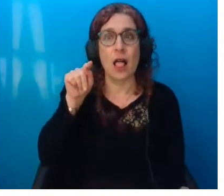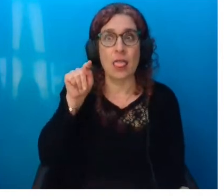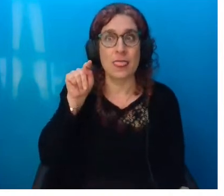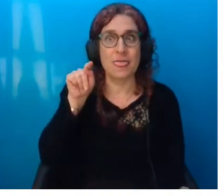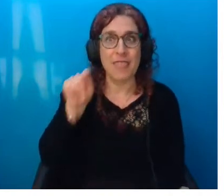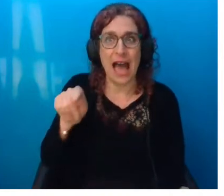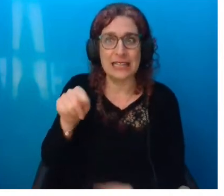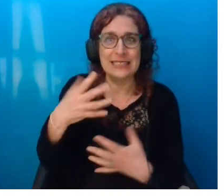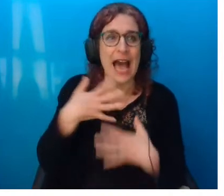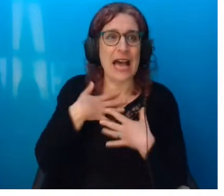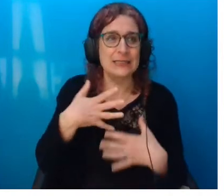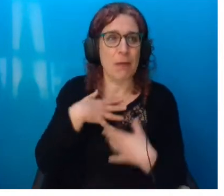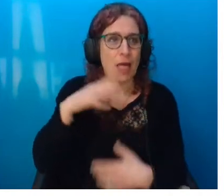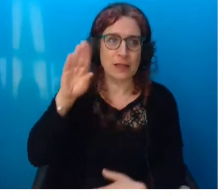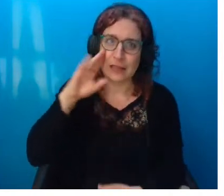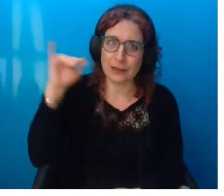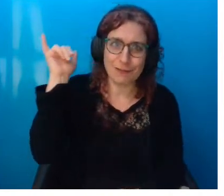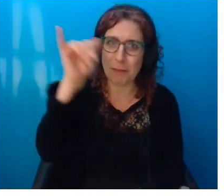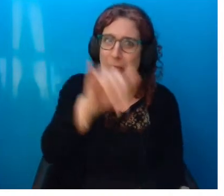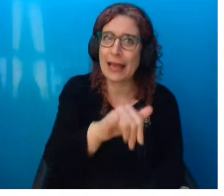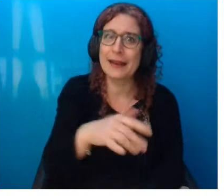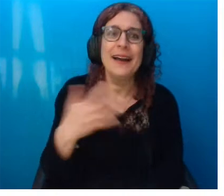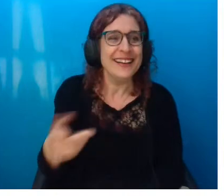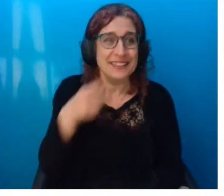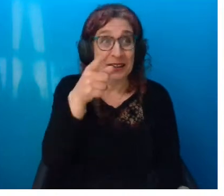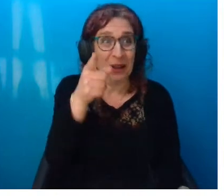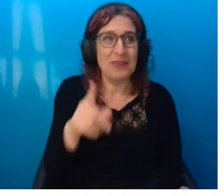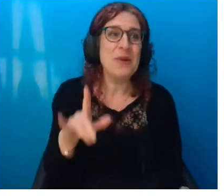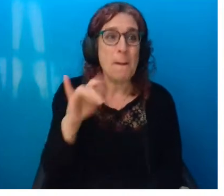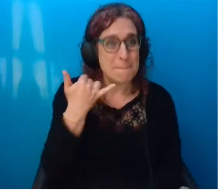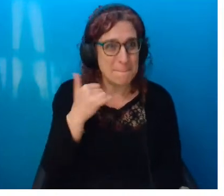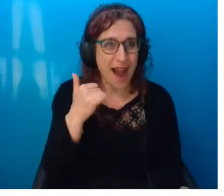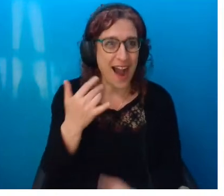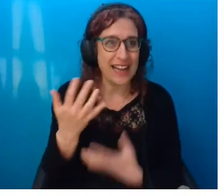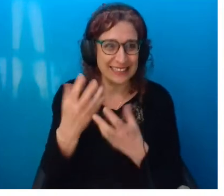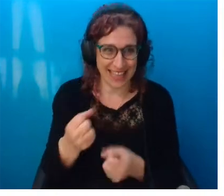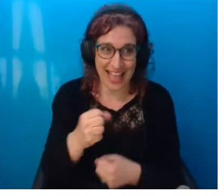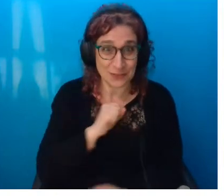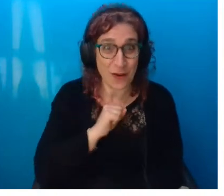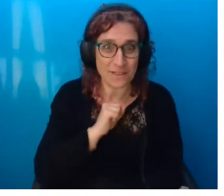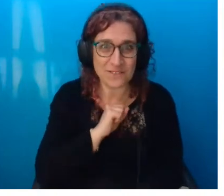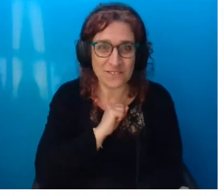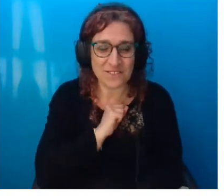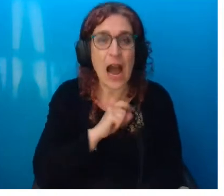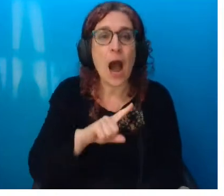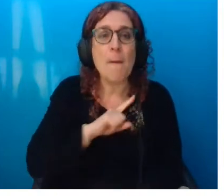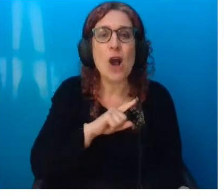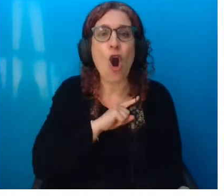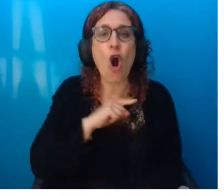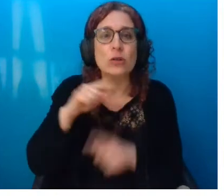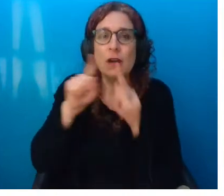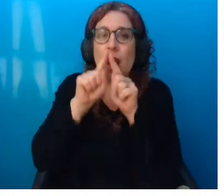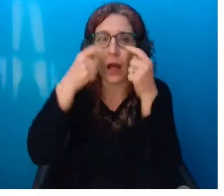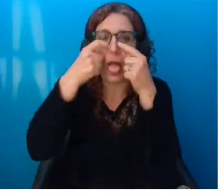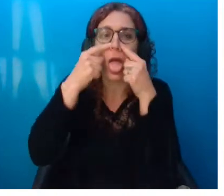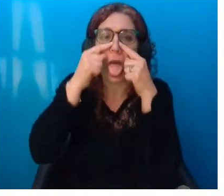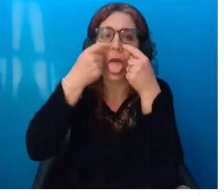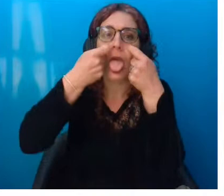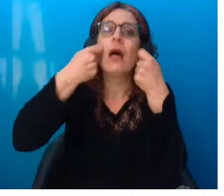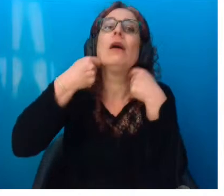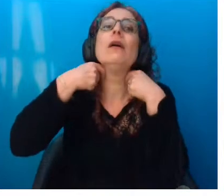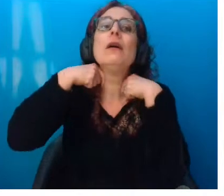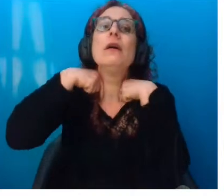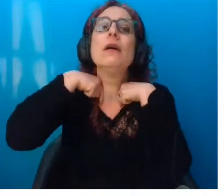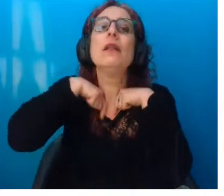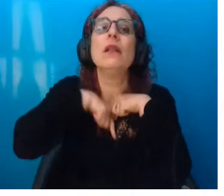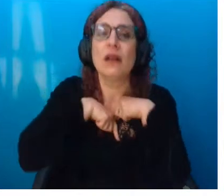So you might just get a cough because of mucus trickling down the back of your throat, but wheezing